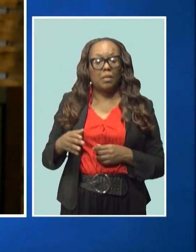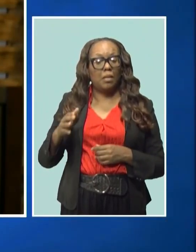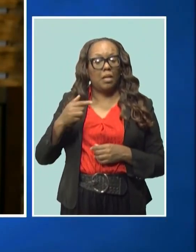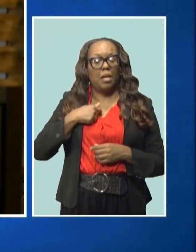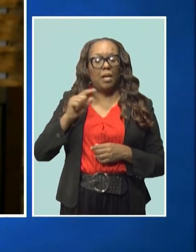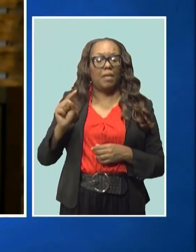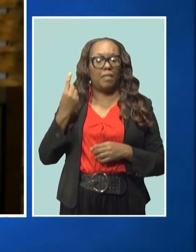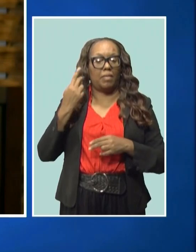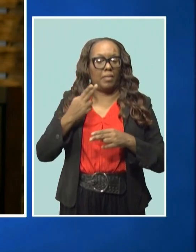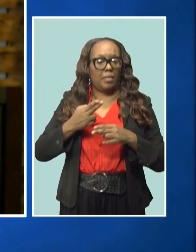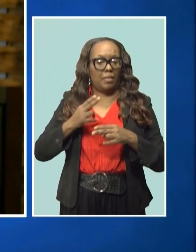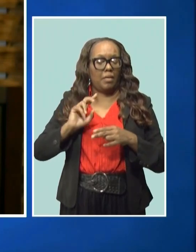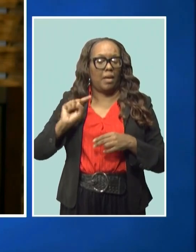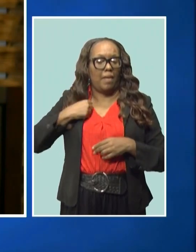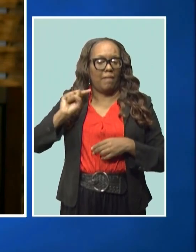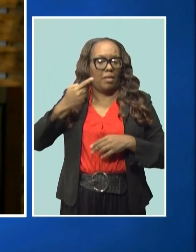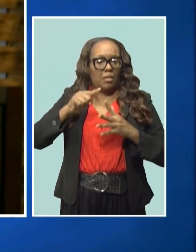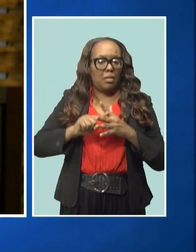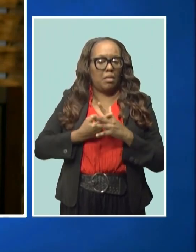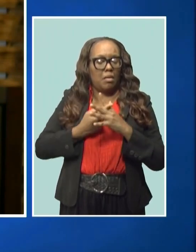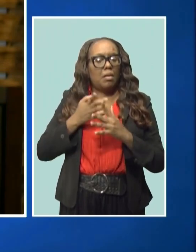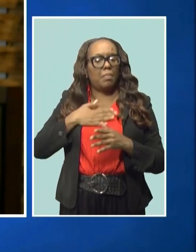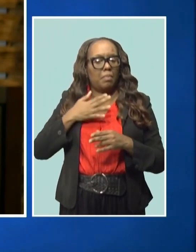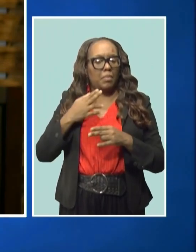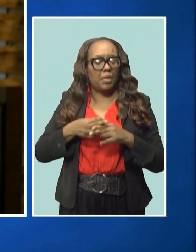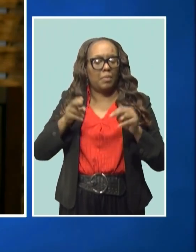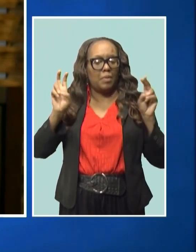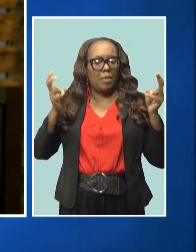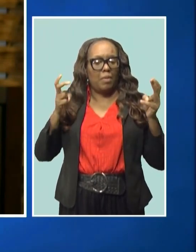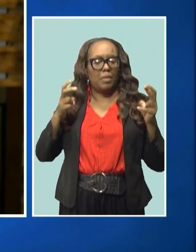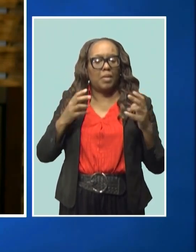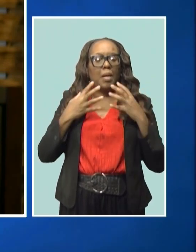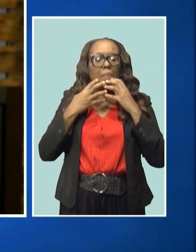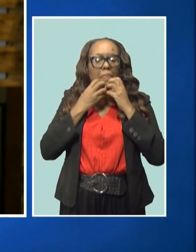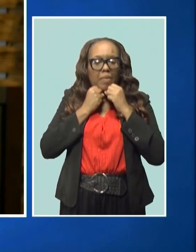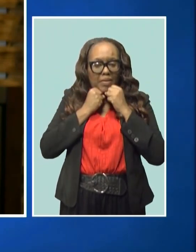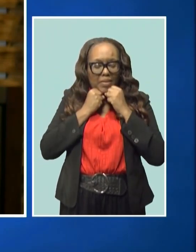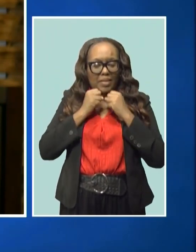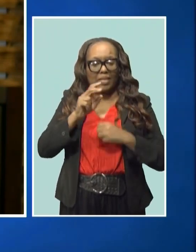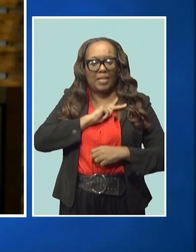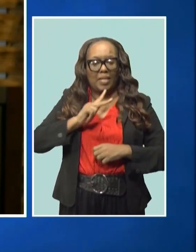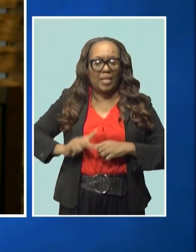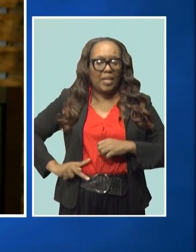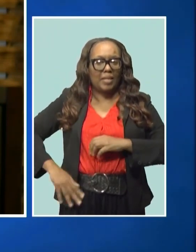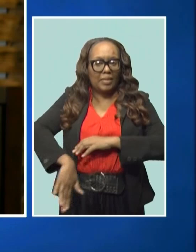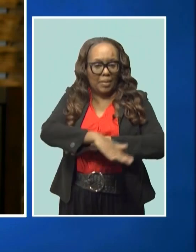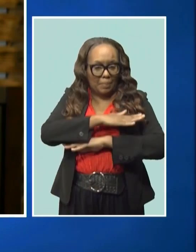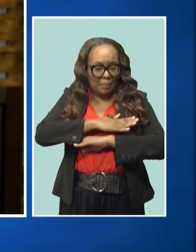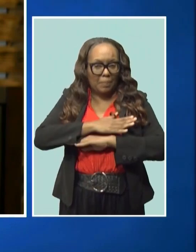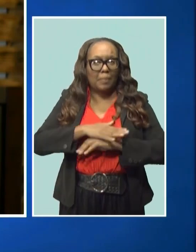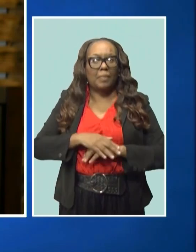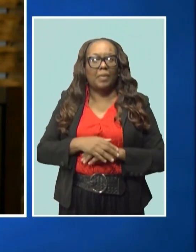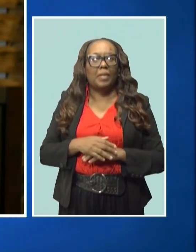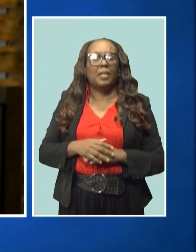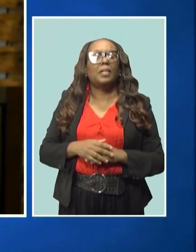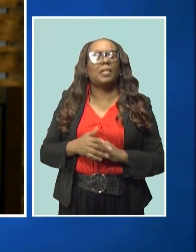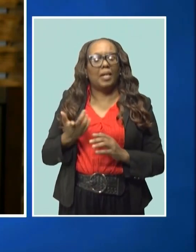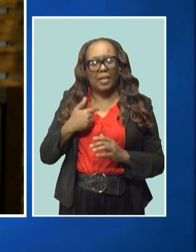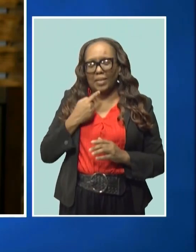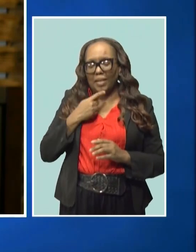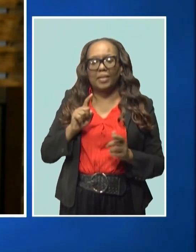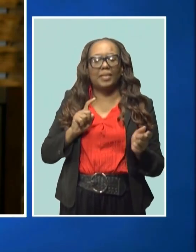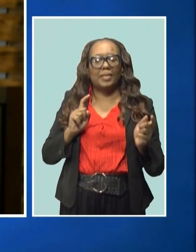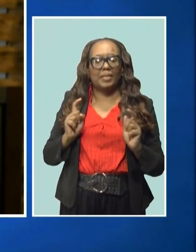out. And on my journey of transitioning, I decided to break away from Precious Kingdom and